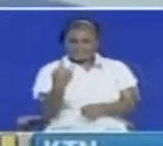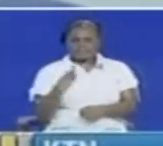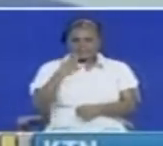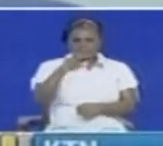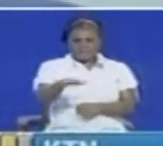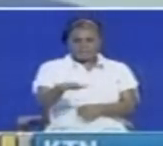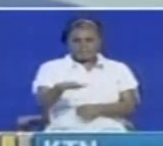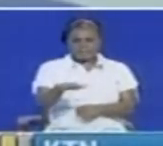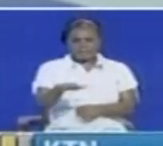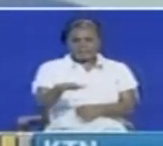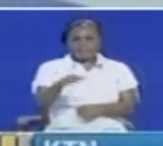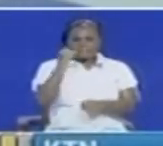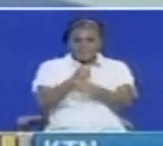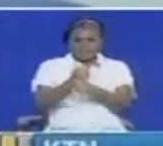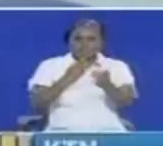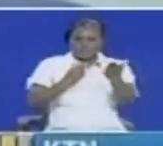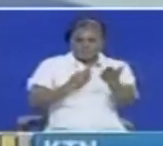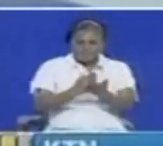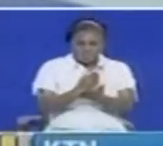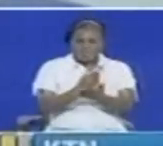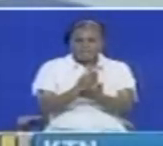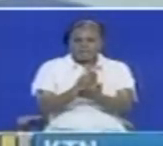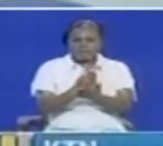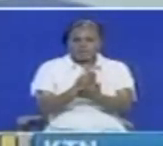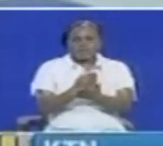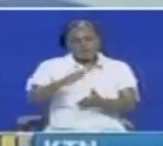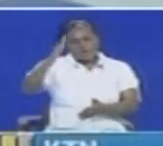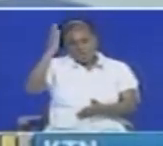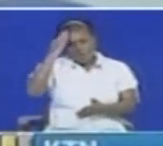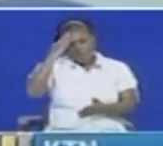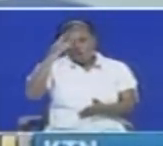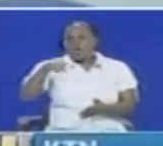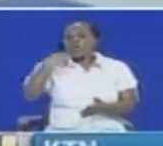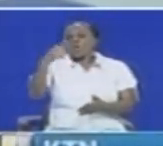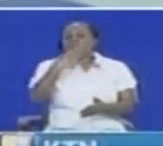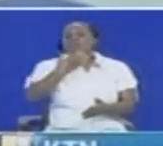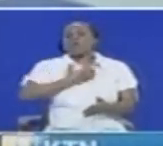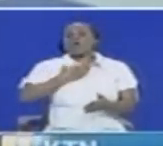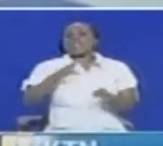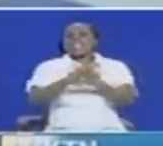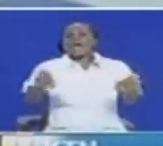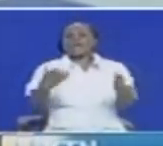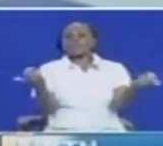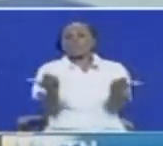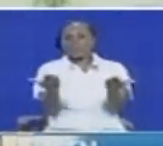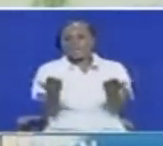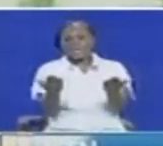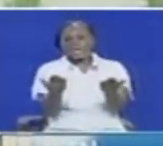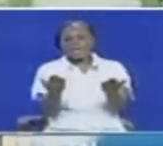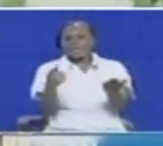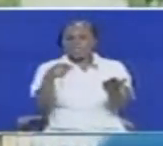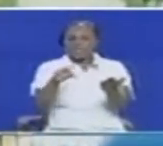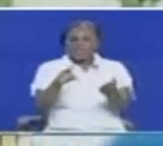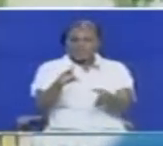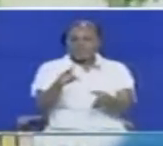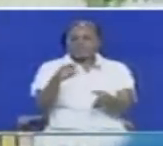just to ensure that we can at least know who owns land where, who might have been